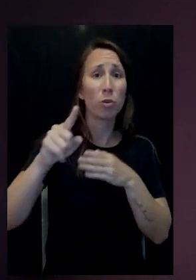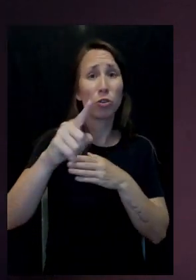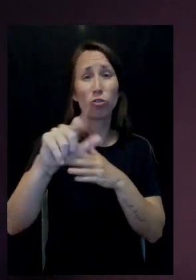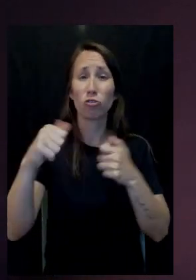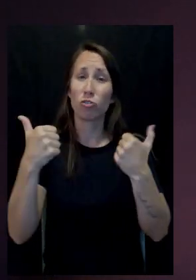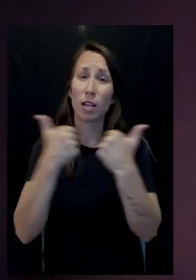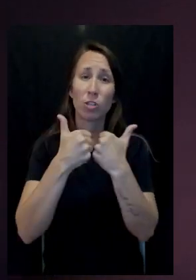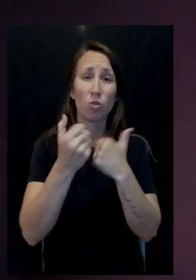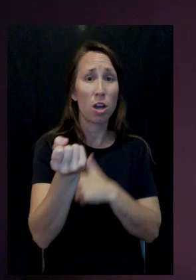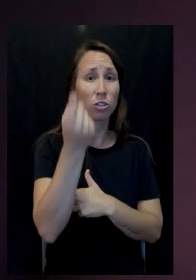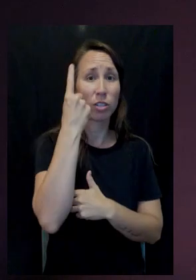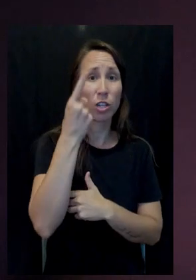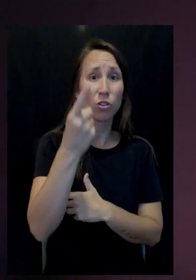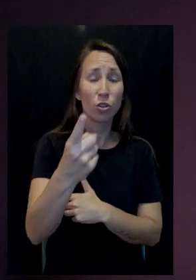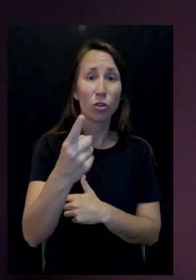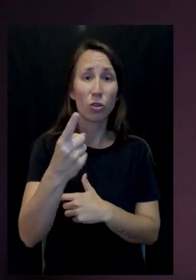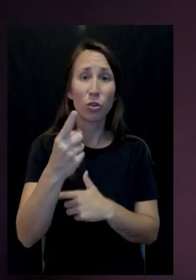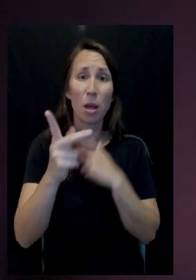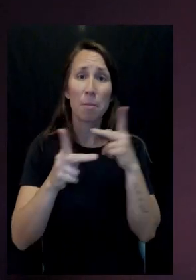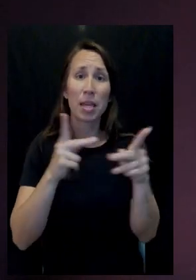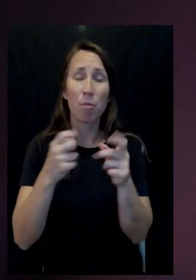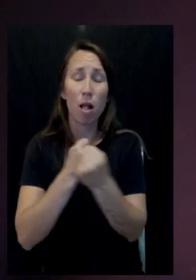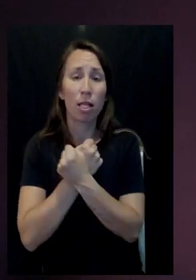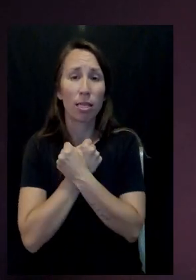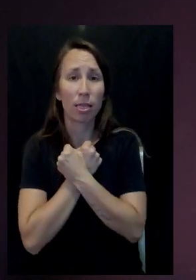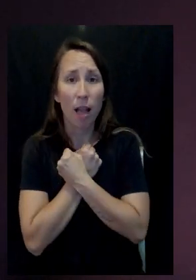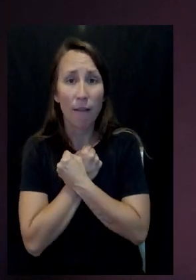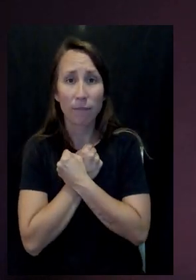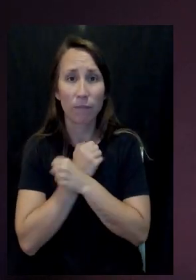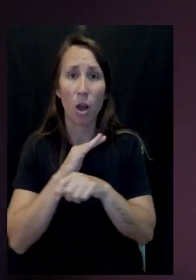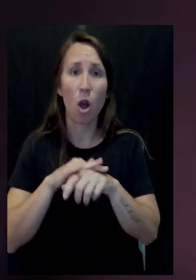challenge you, people understand you, and people love on you.